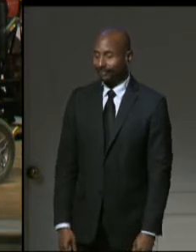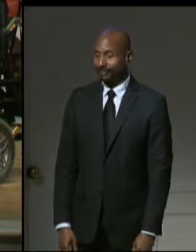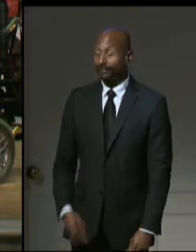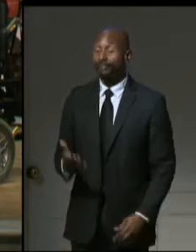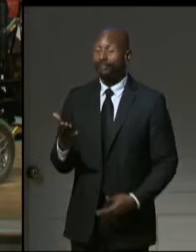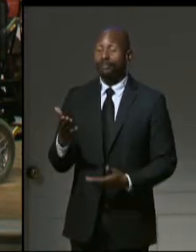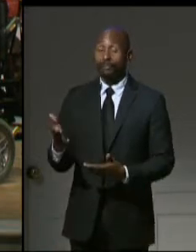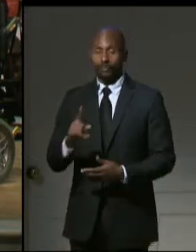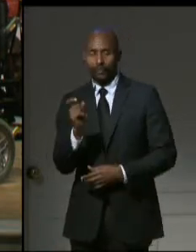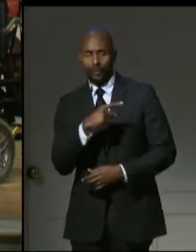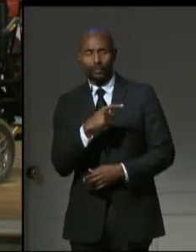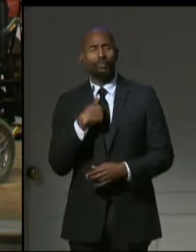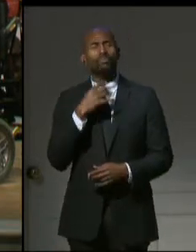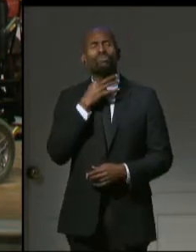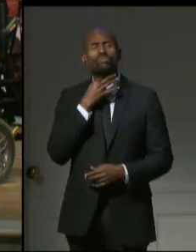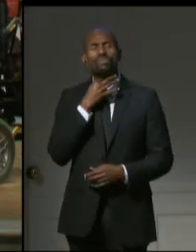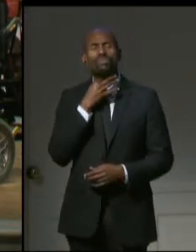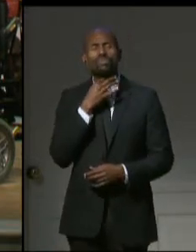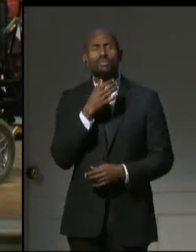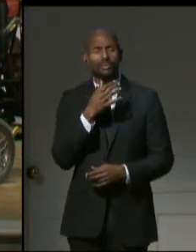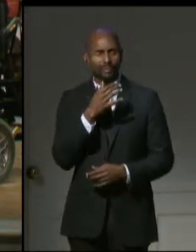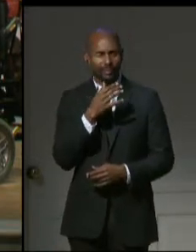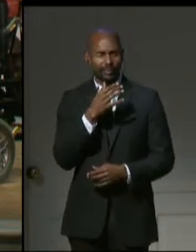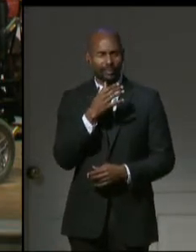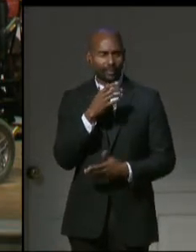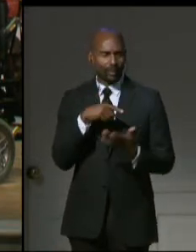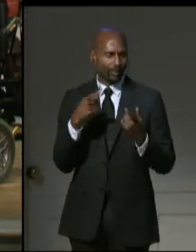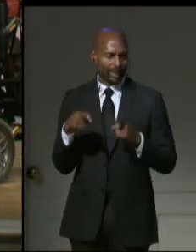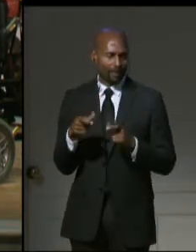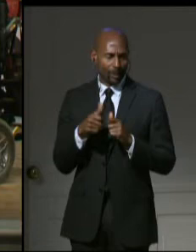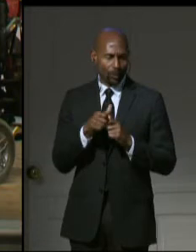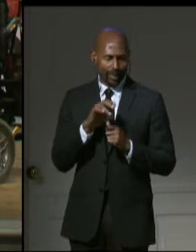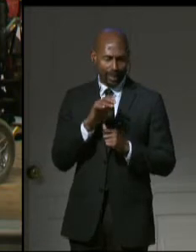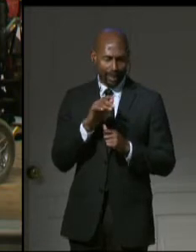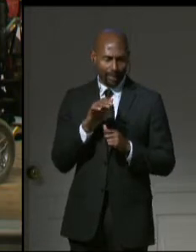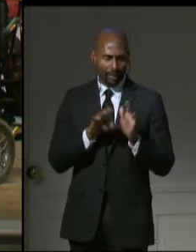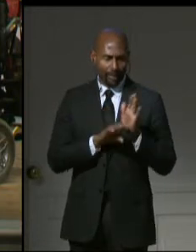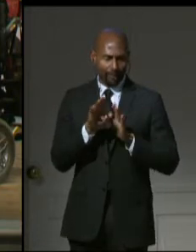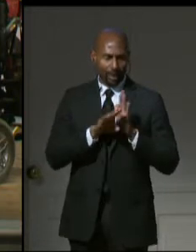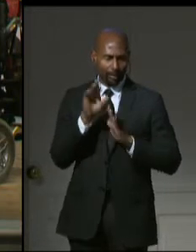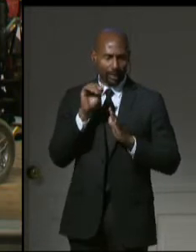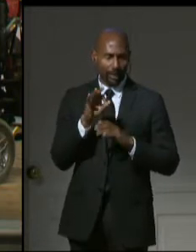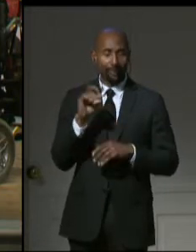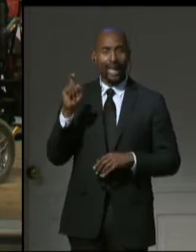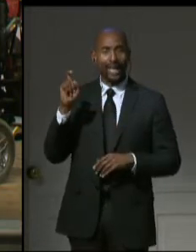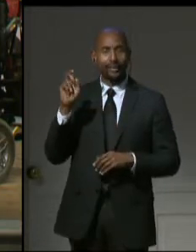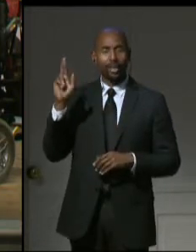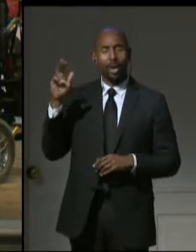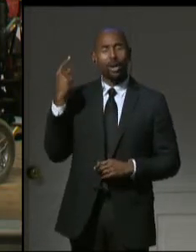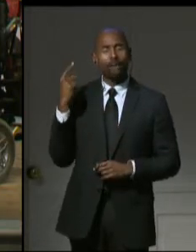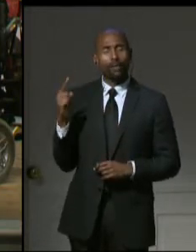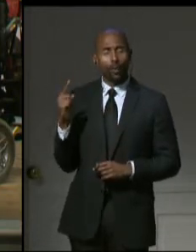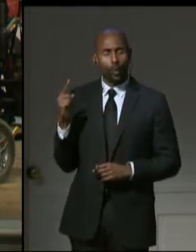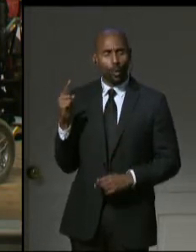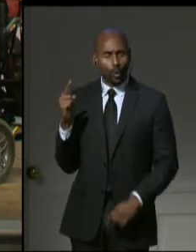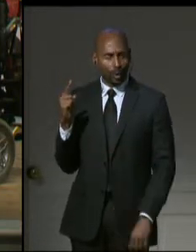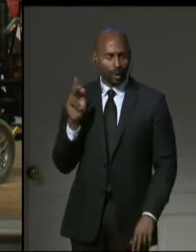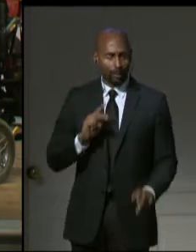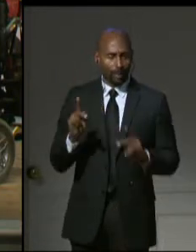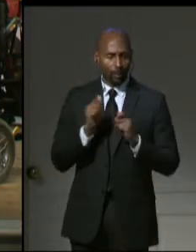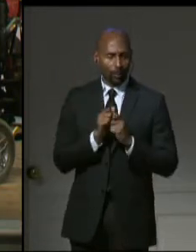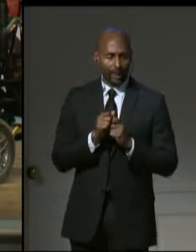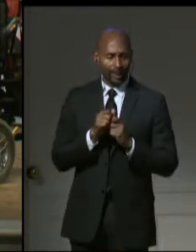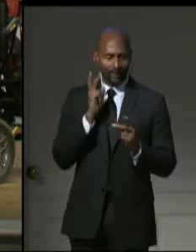I'm curious, what's going on with development of XR for people